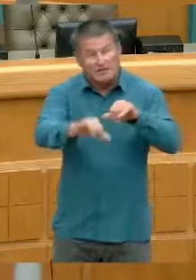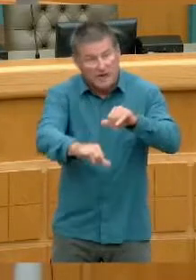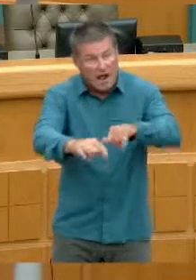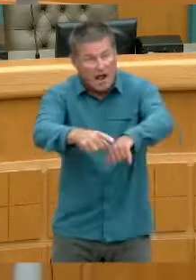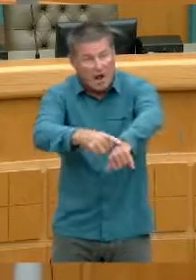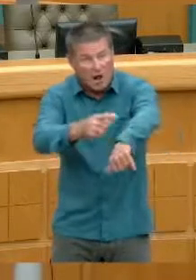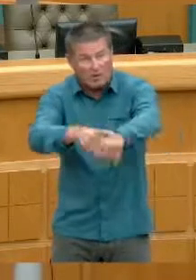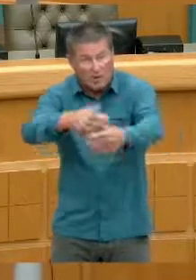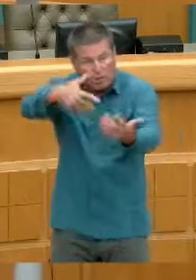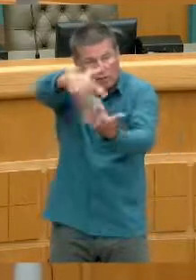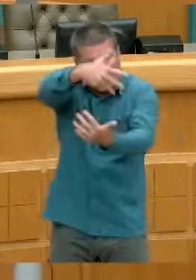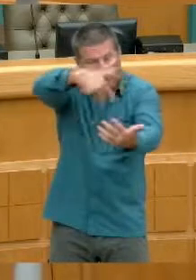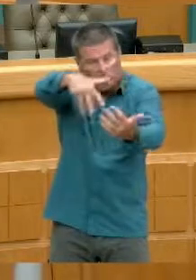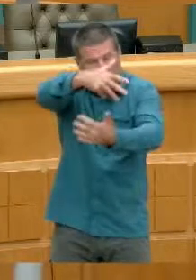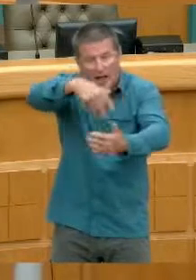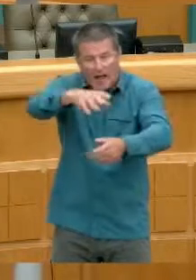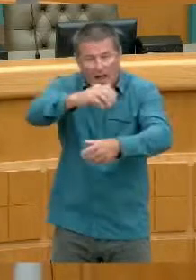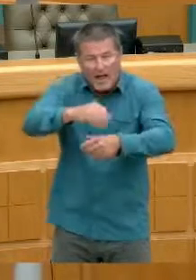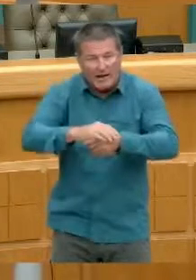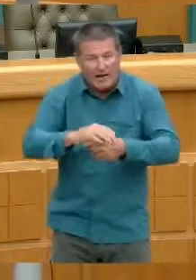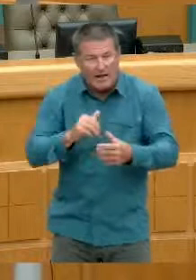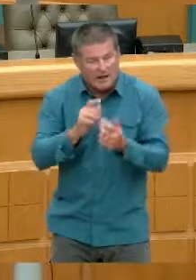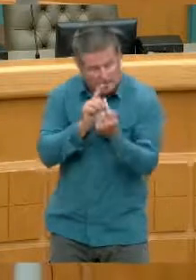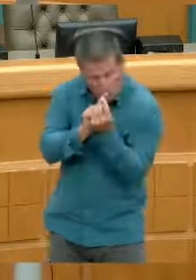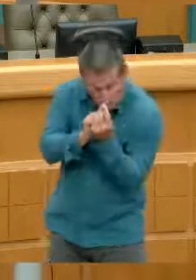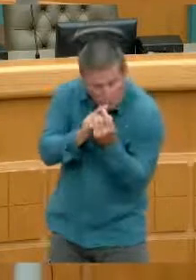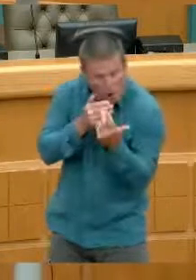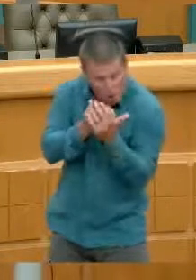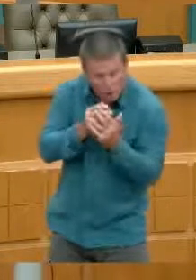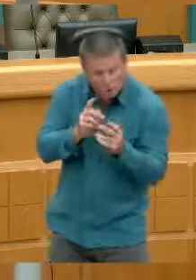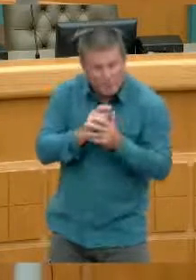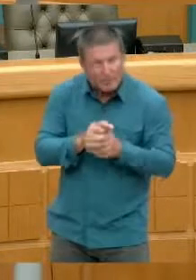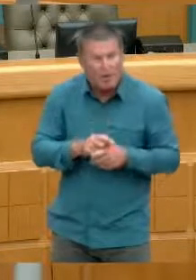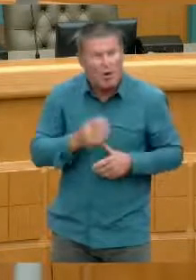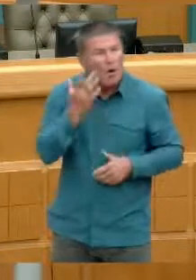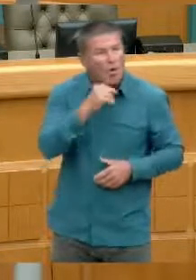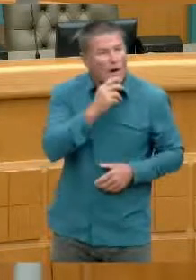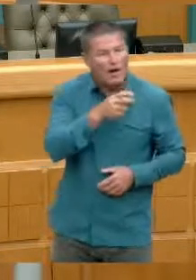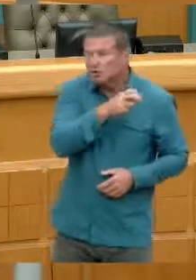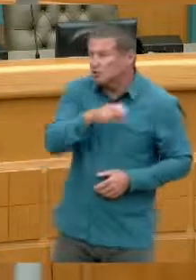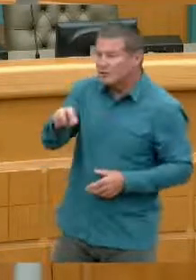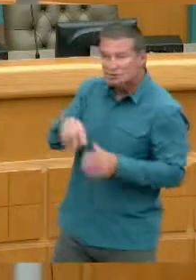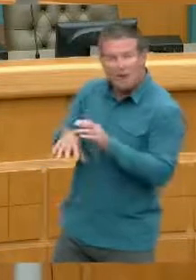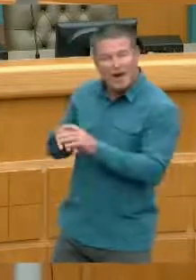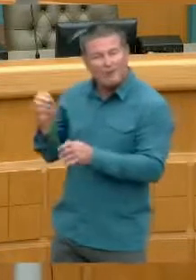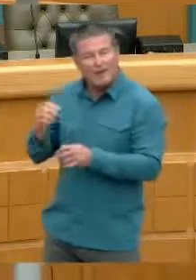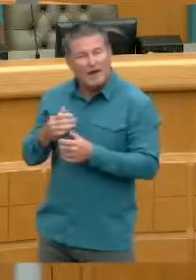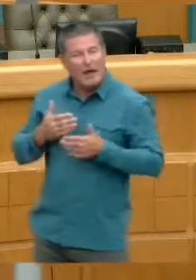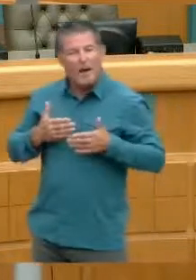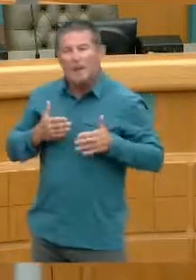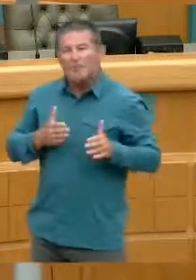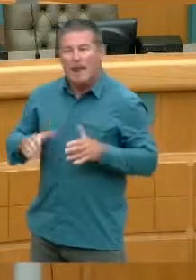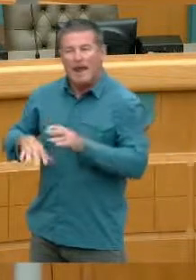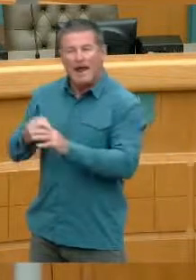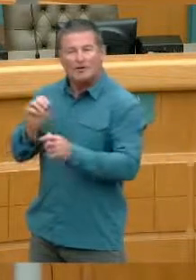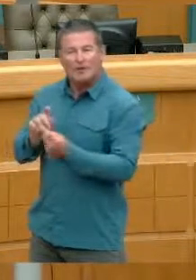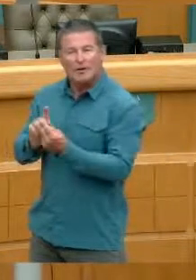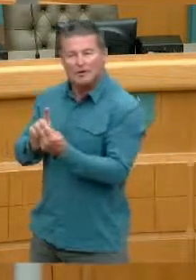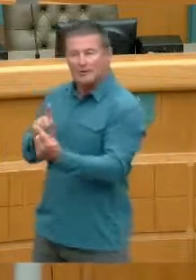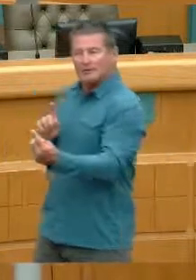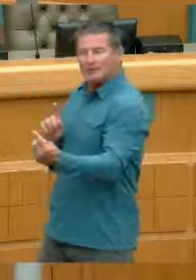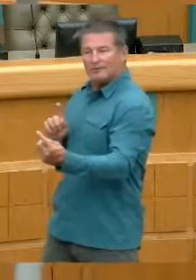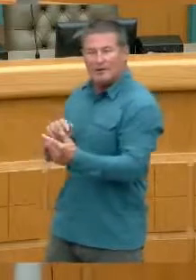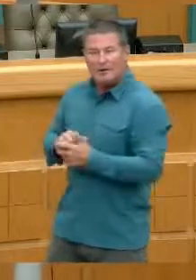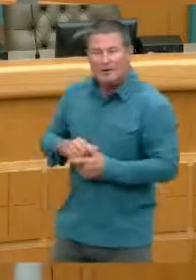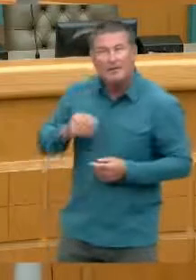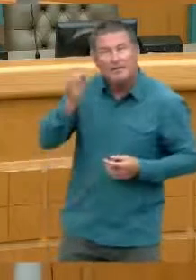planning activities, choose to meet outside instead of inside. Look at your environment and make a judgment on how you can keep